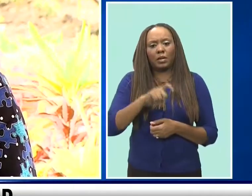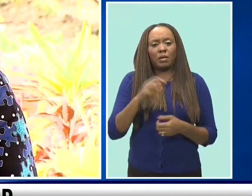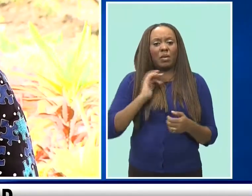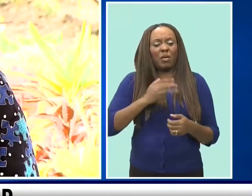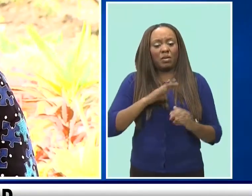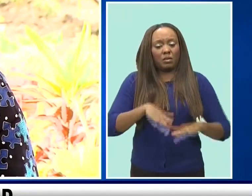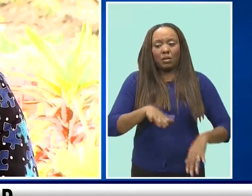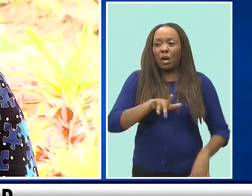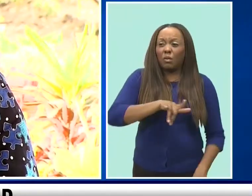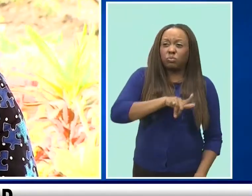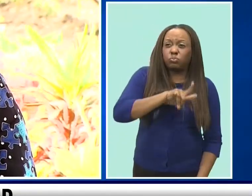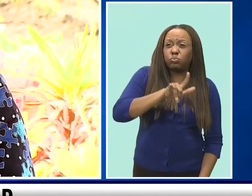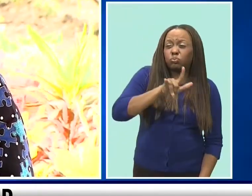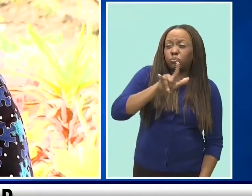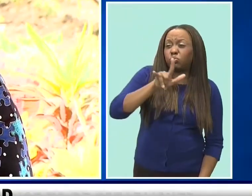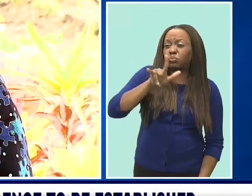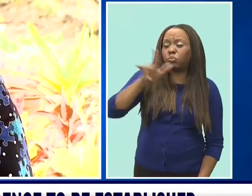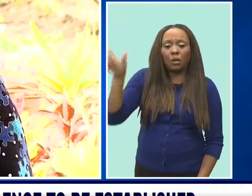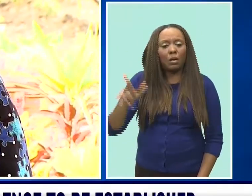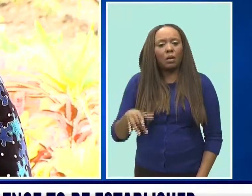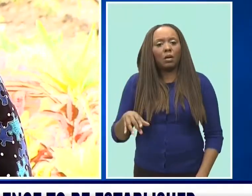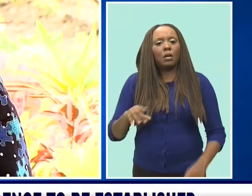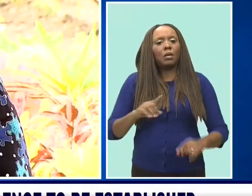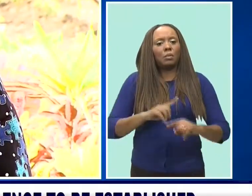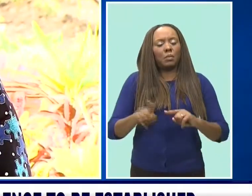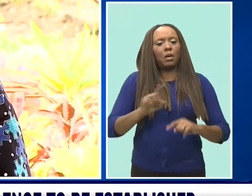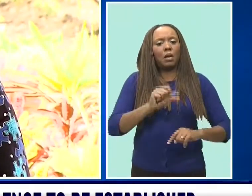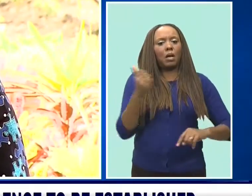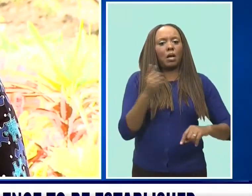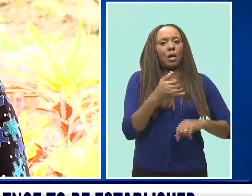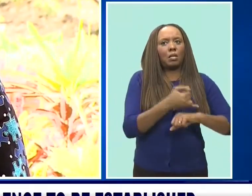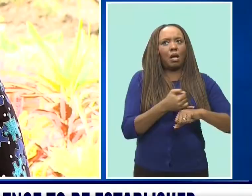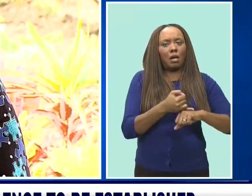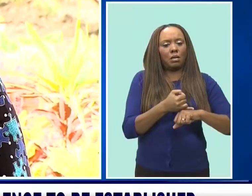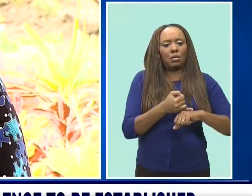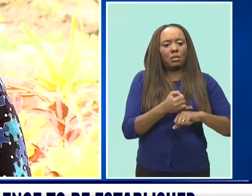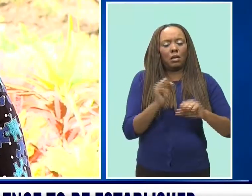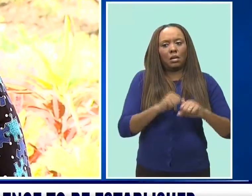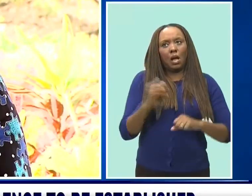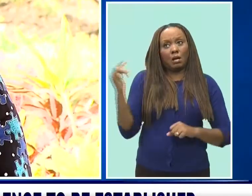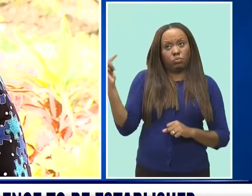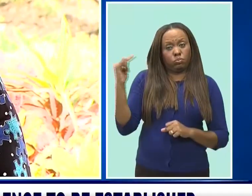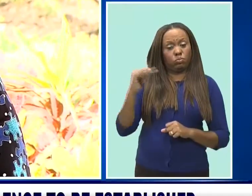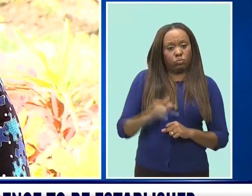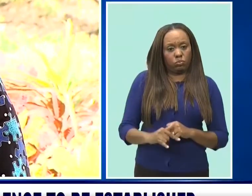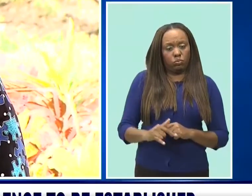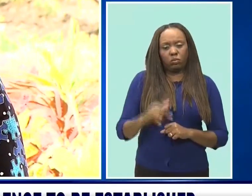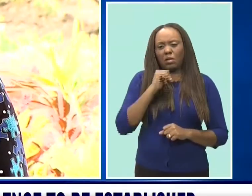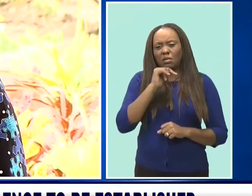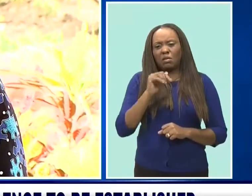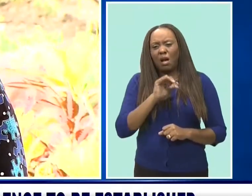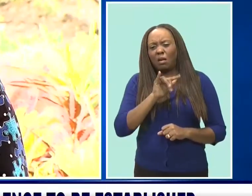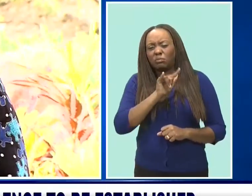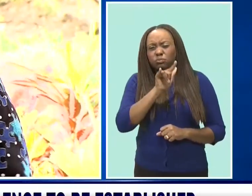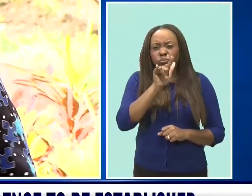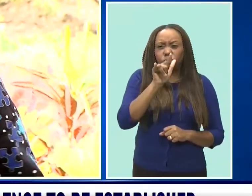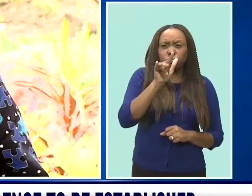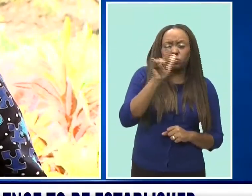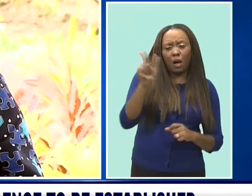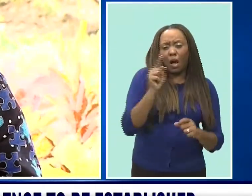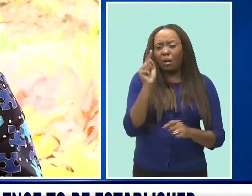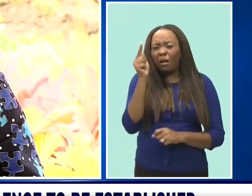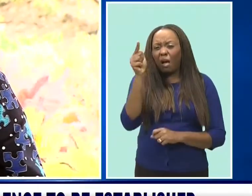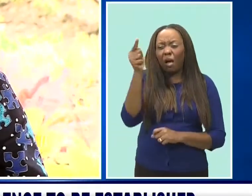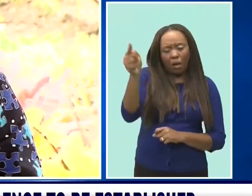translate some of the expertise that now exists in that Center of Excellence for Kids here in Barbados with the